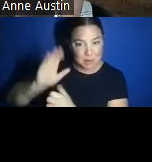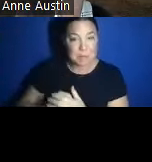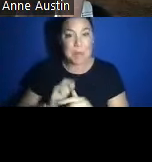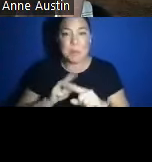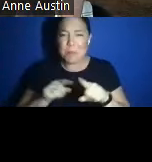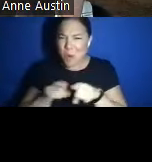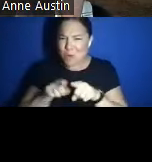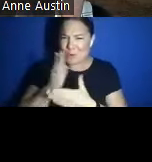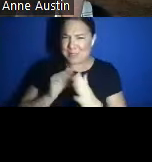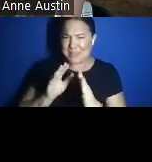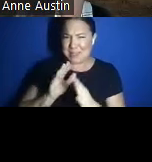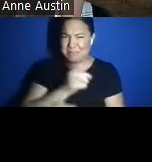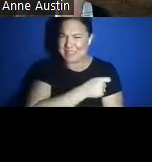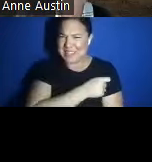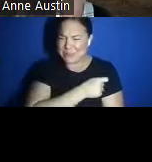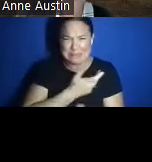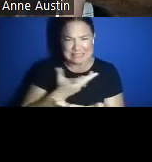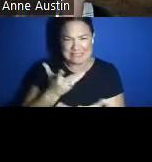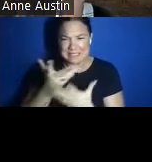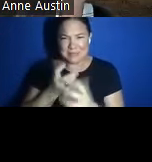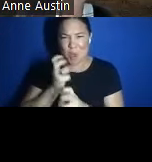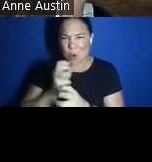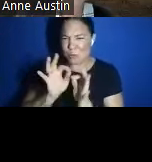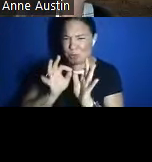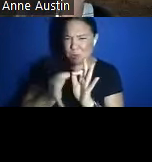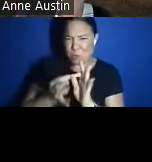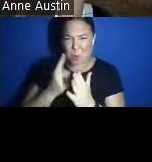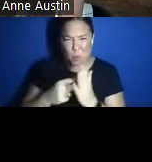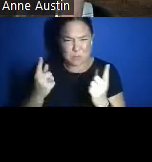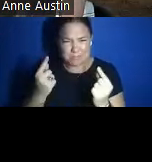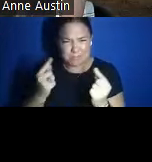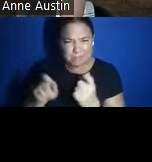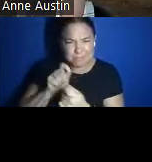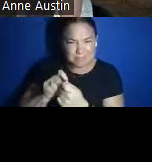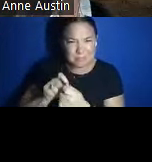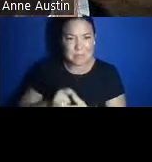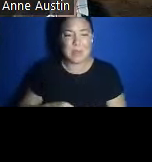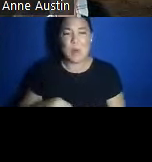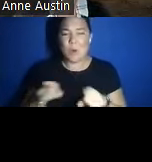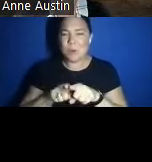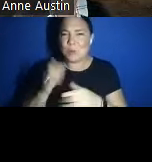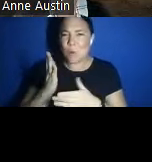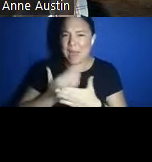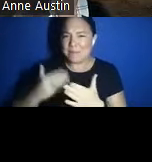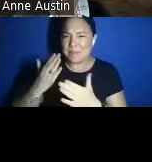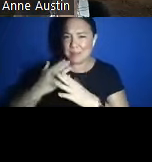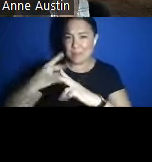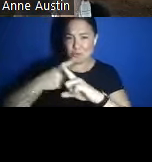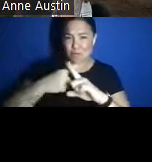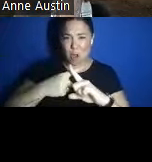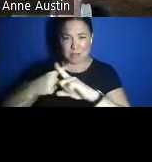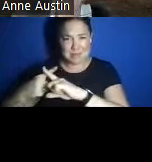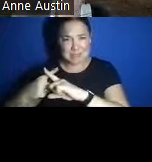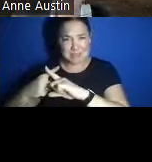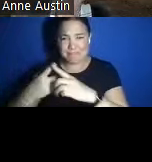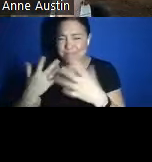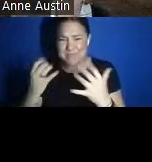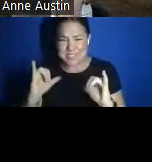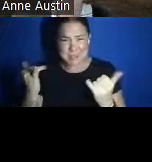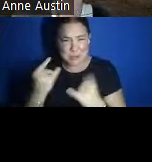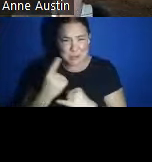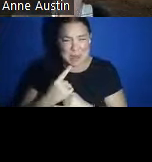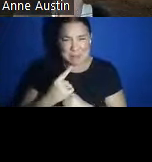to interpret. So for example, we have these unusual cross-like patterns shown on the upper arm that we still today